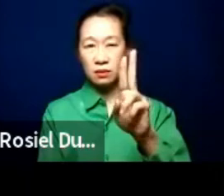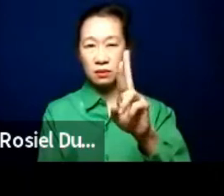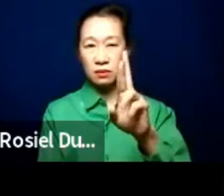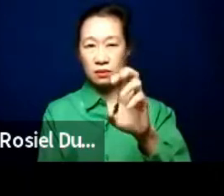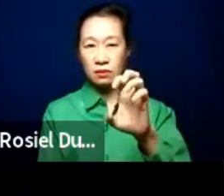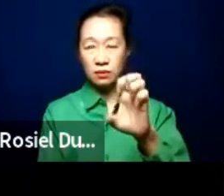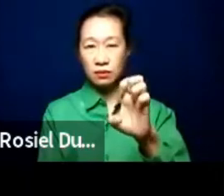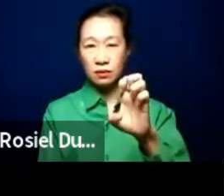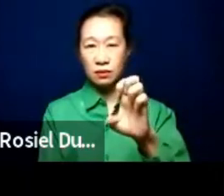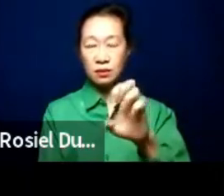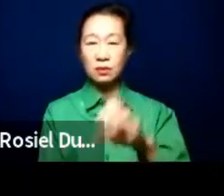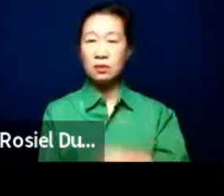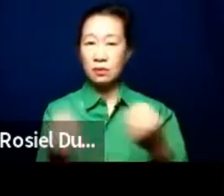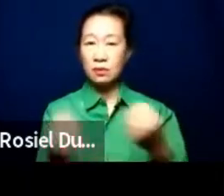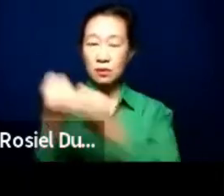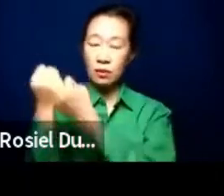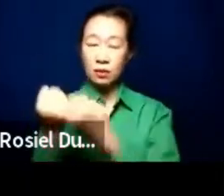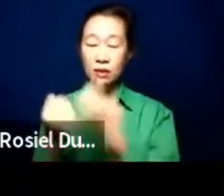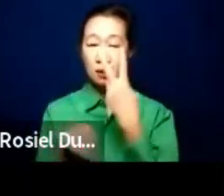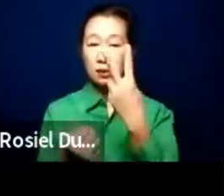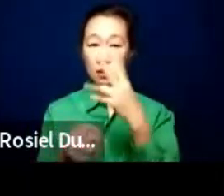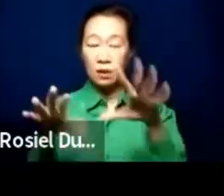gaano ka-organized then yung kanilang